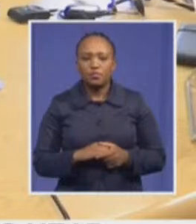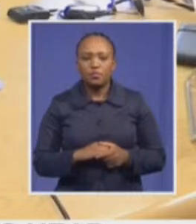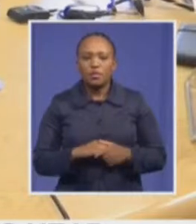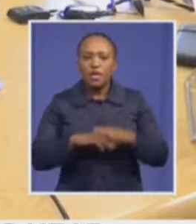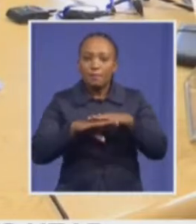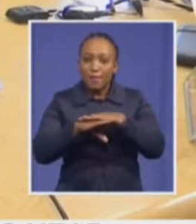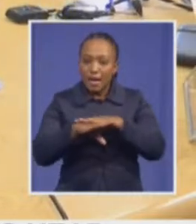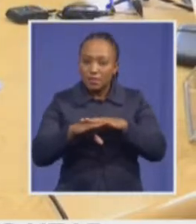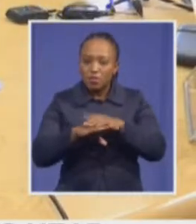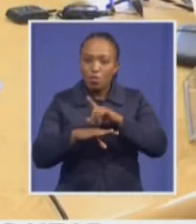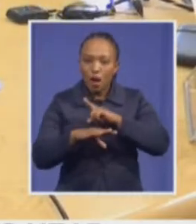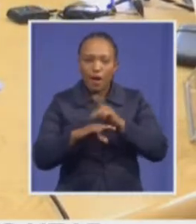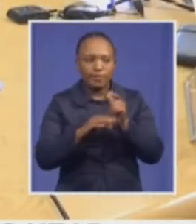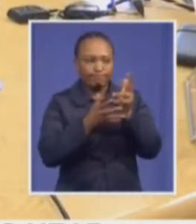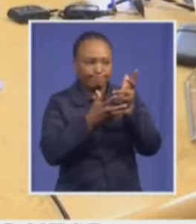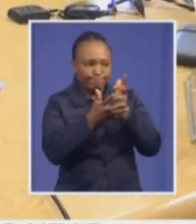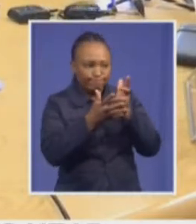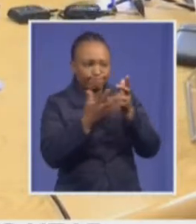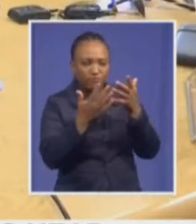was that